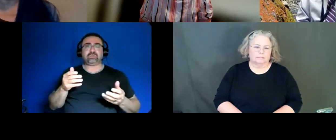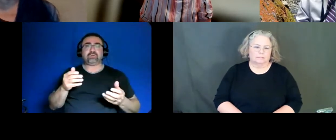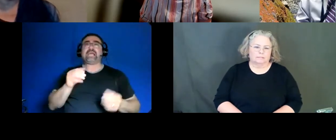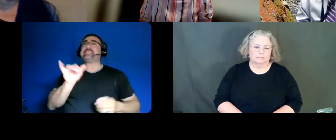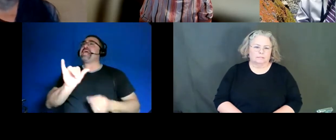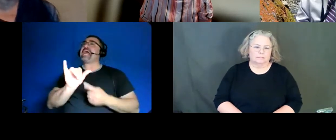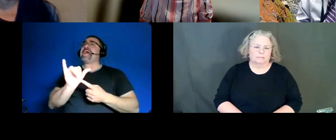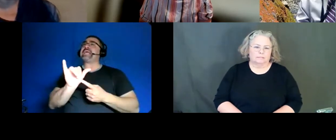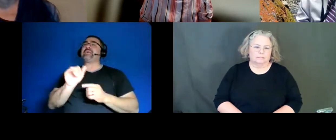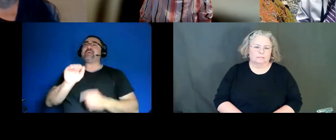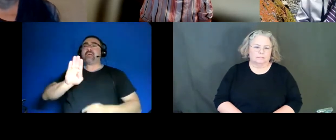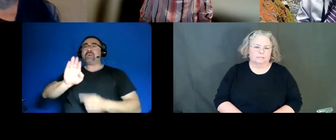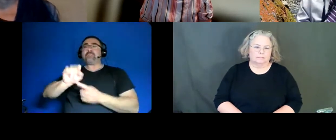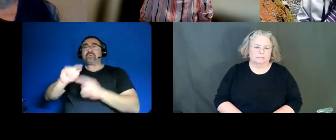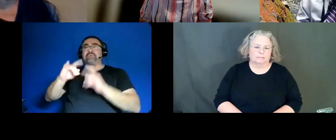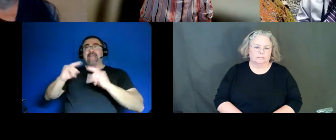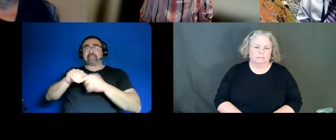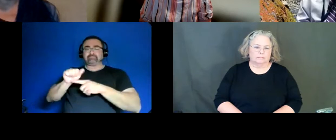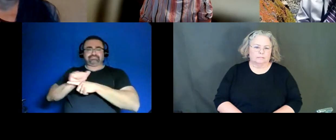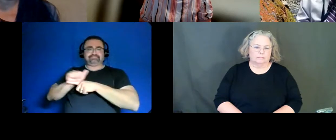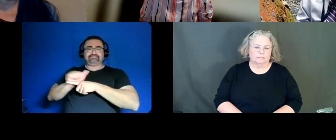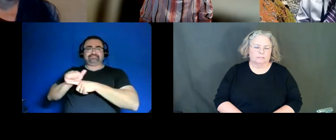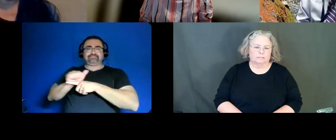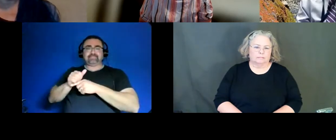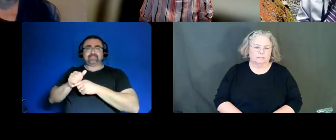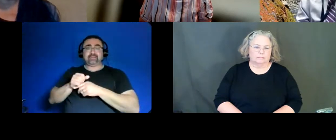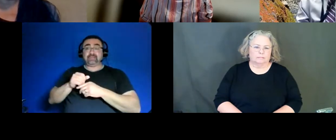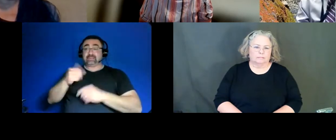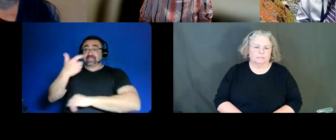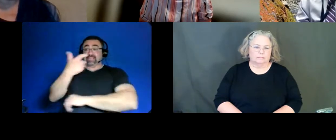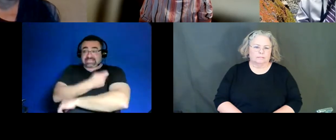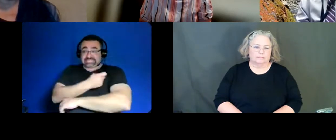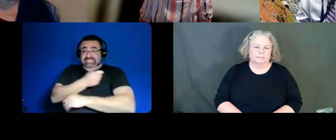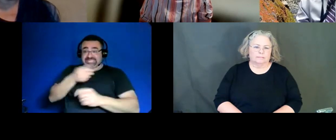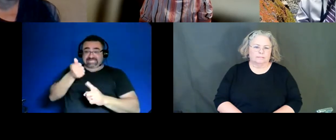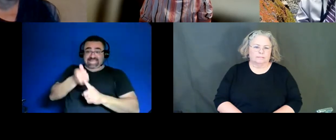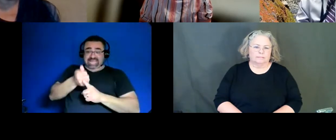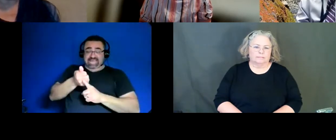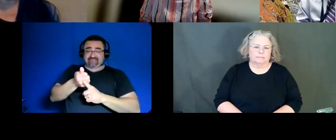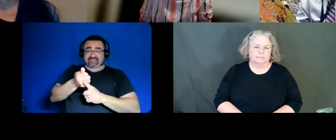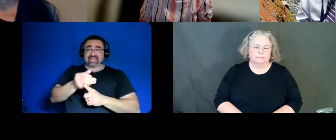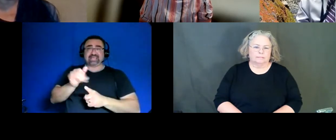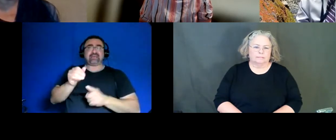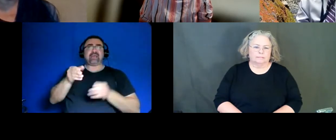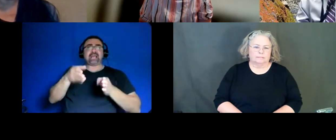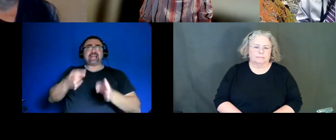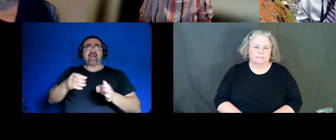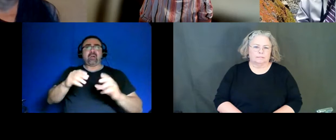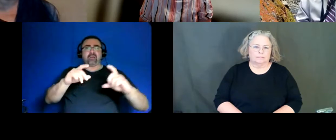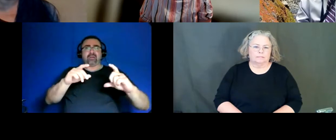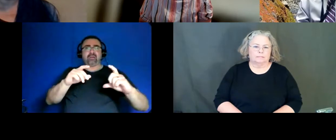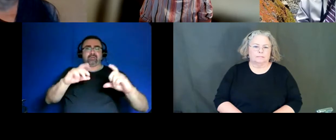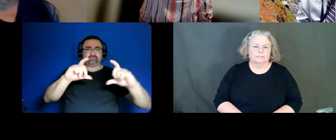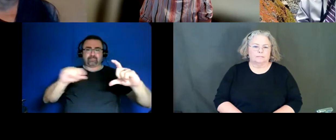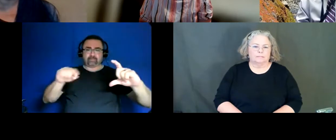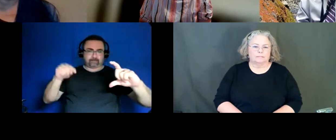going to boot camp, because the vaccine basically allows them to get the